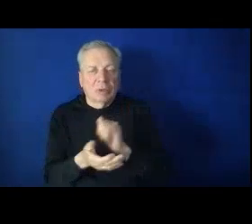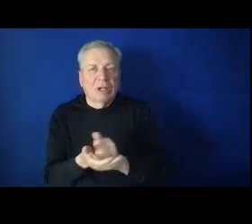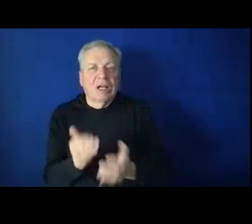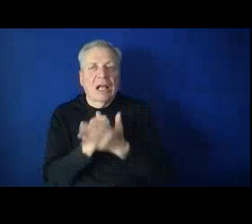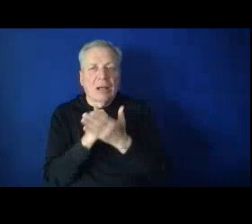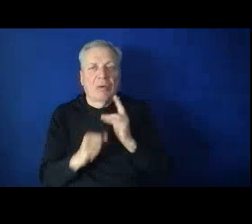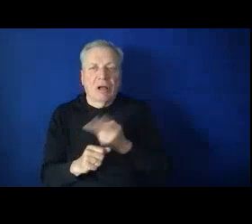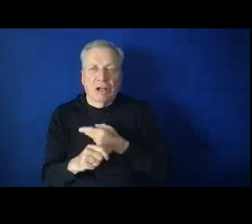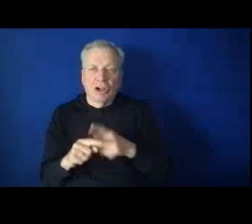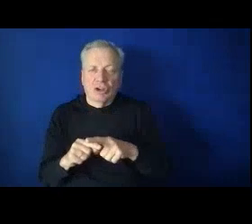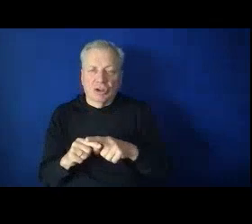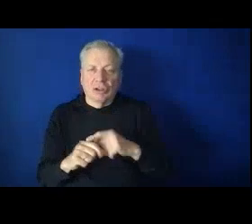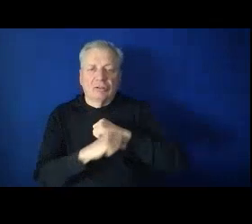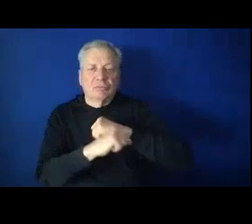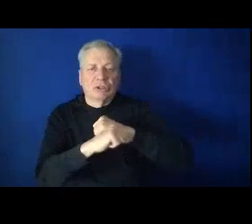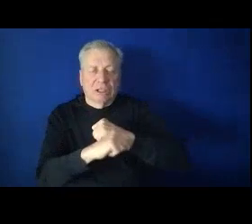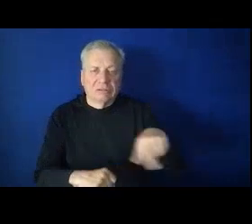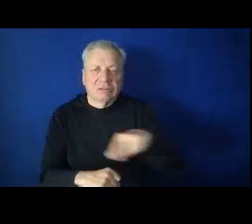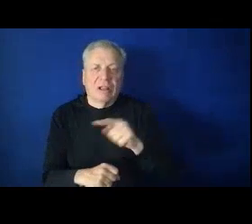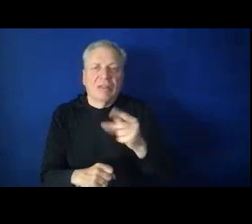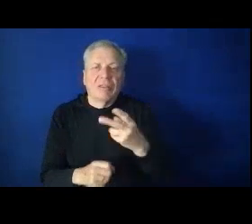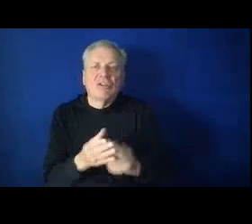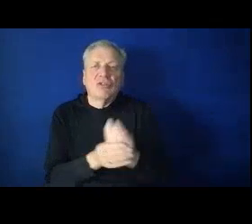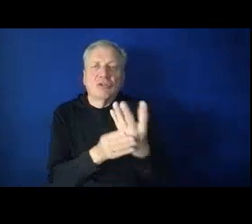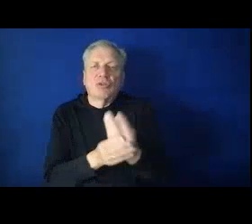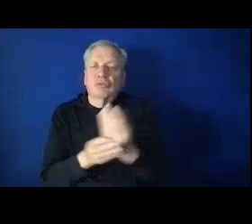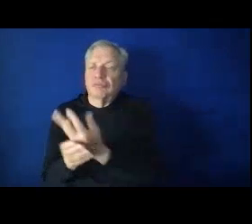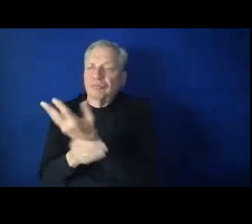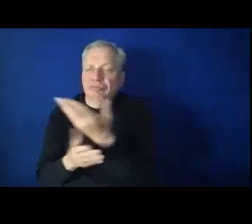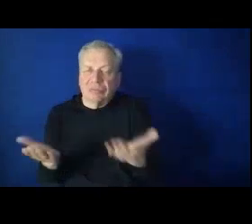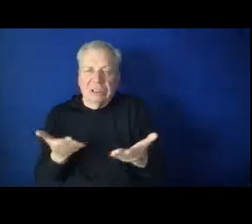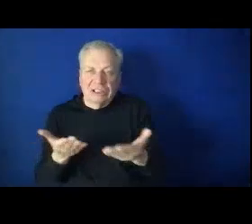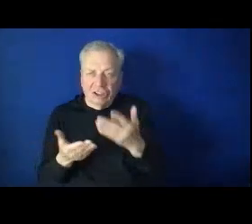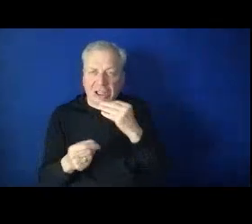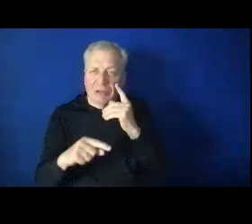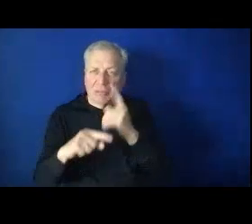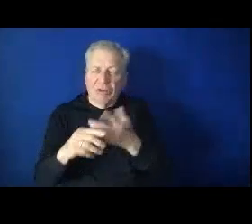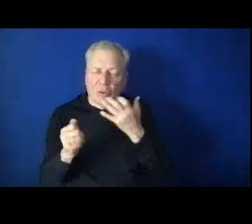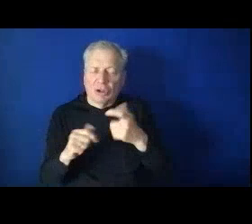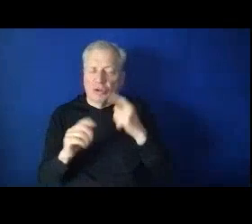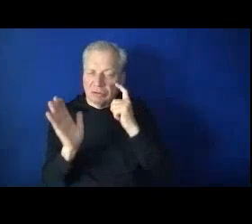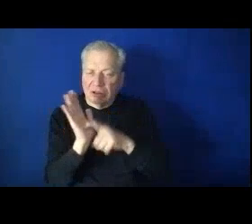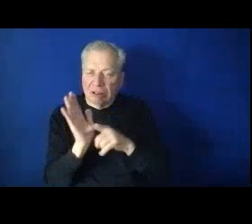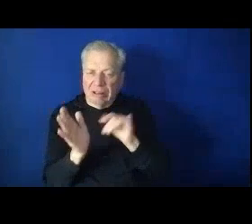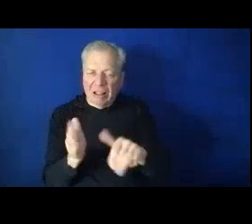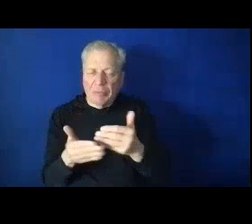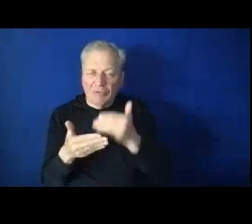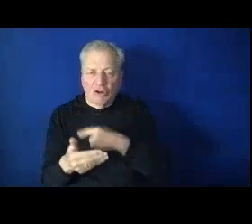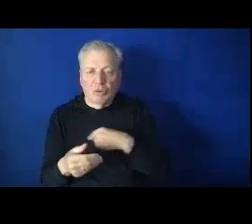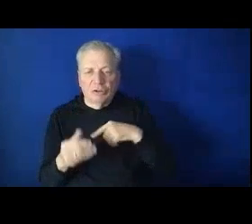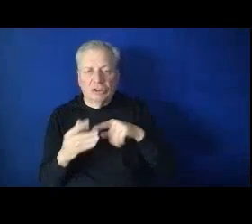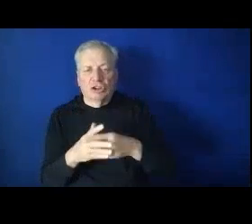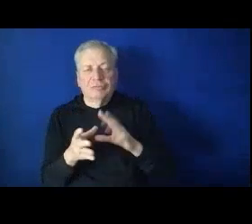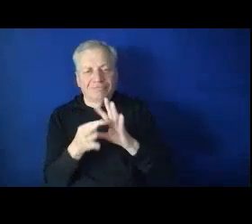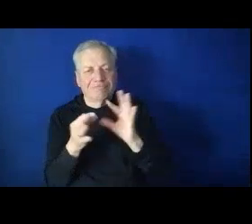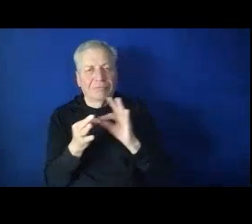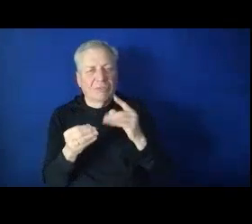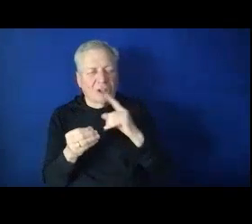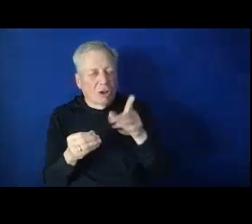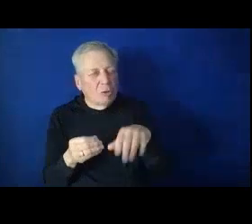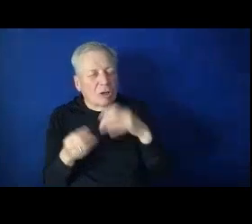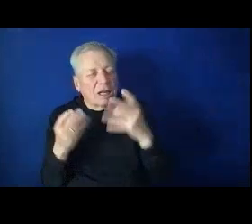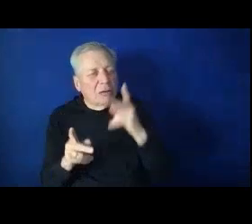protect the vegetation here. And just wanted to acknowledge that before we get going, that there have been a lot of people